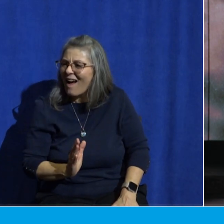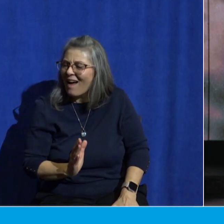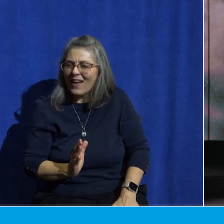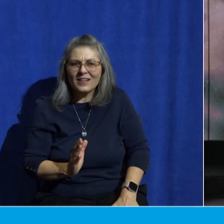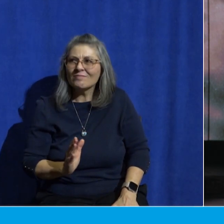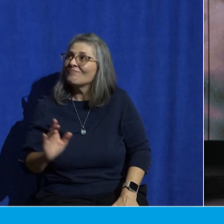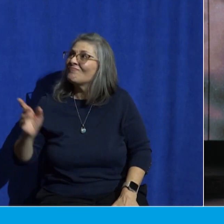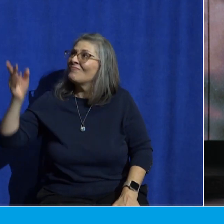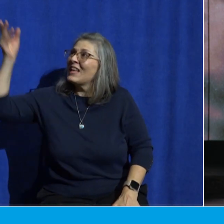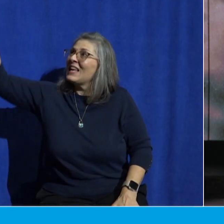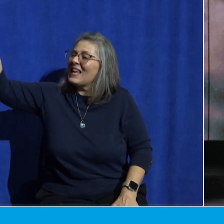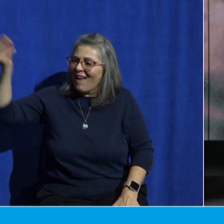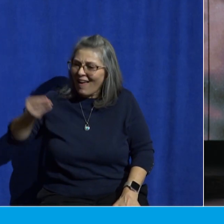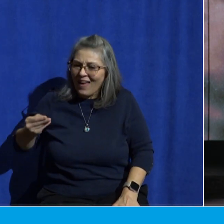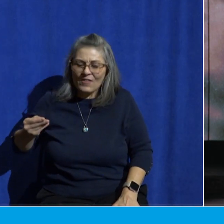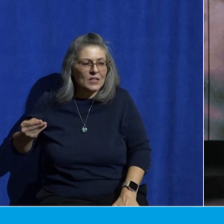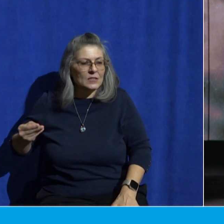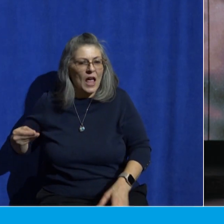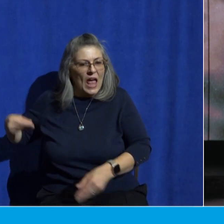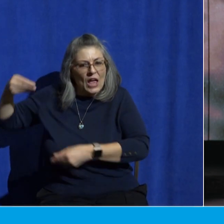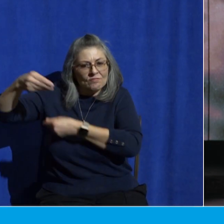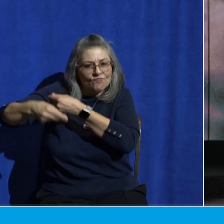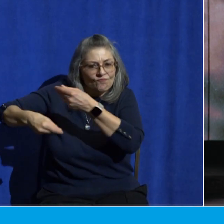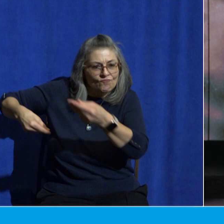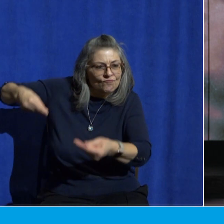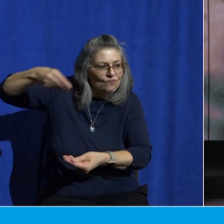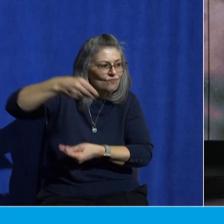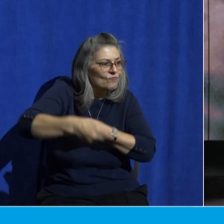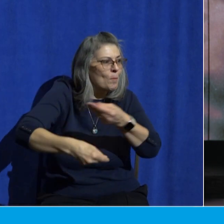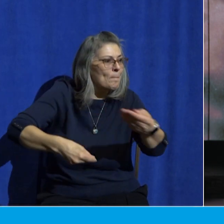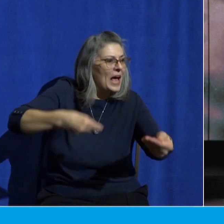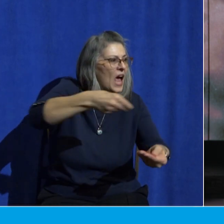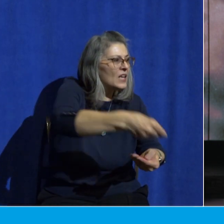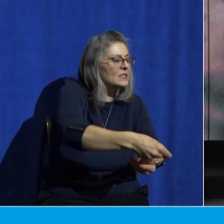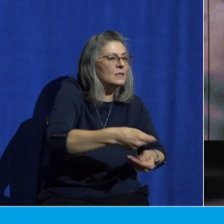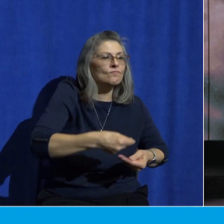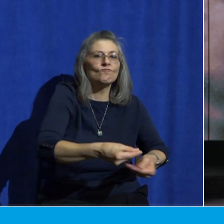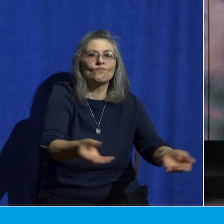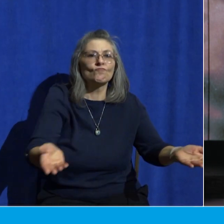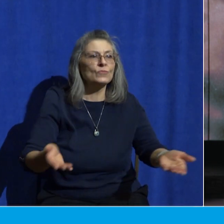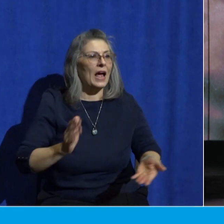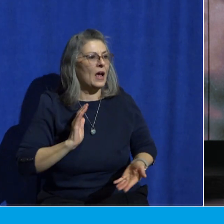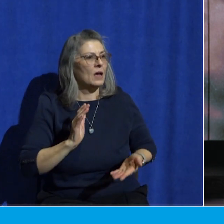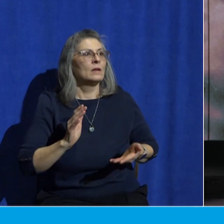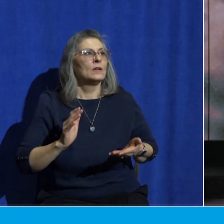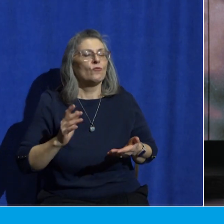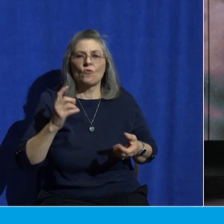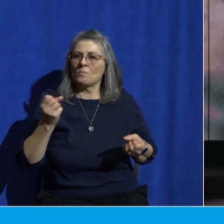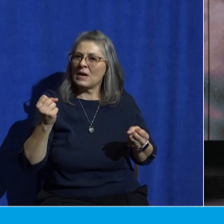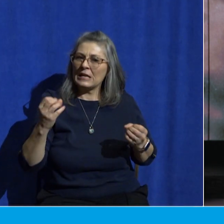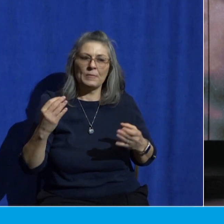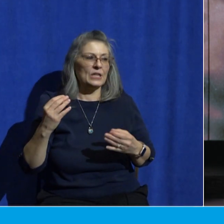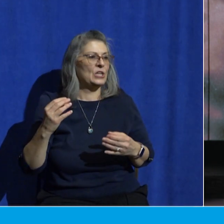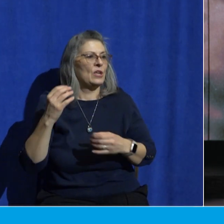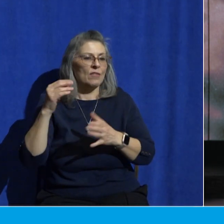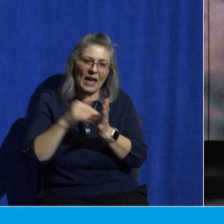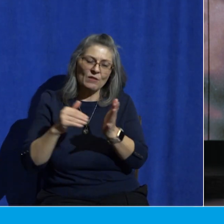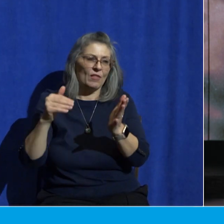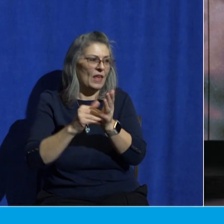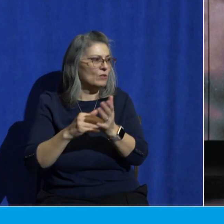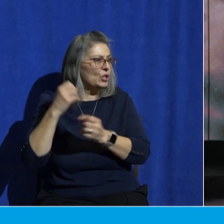passed down for generations. Century after century after century, thousands of